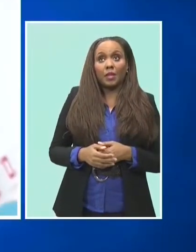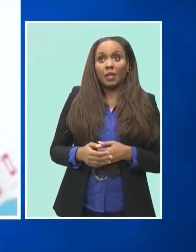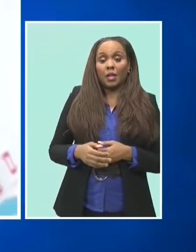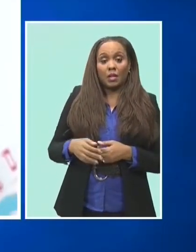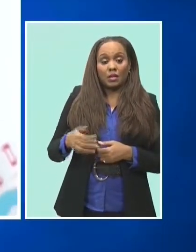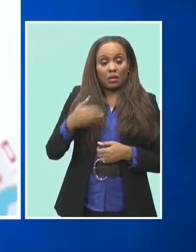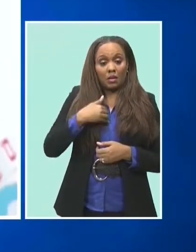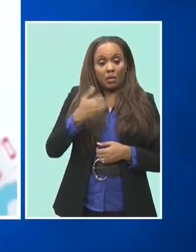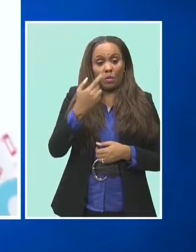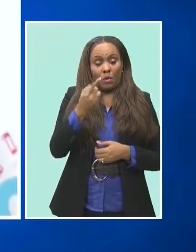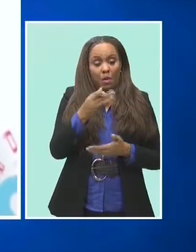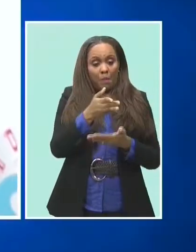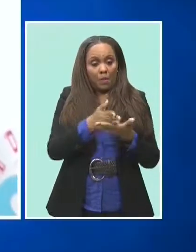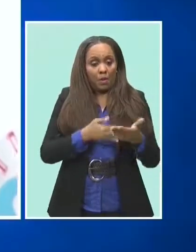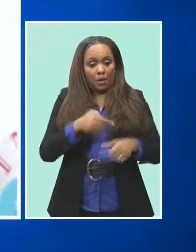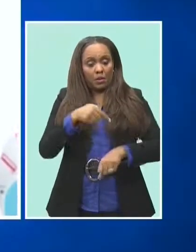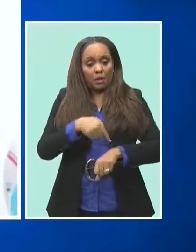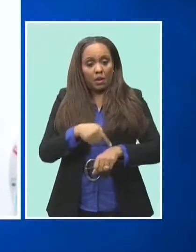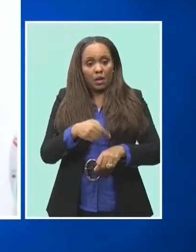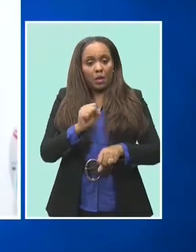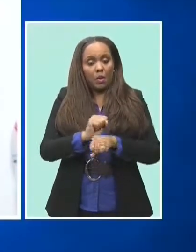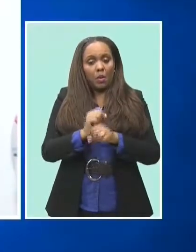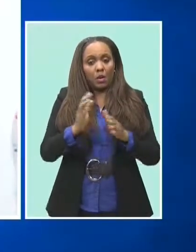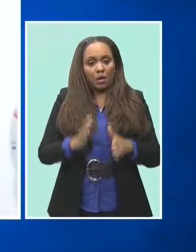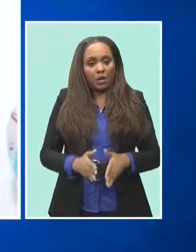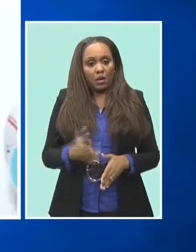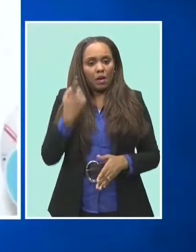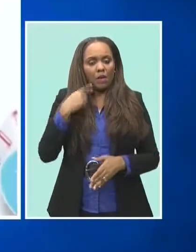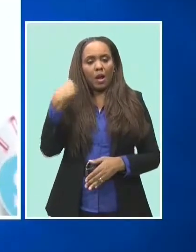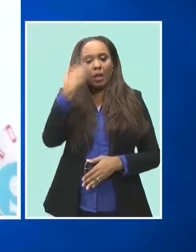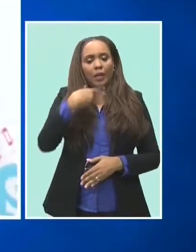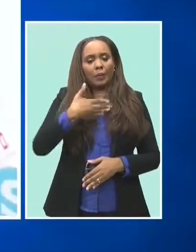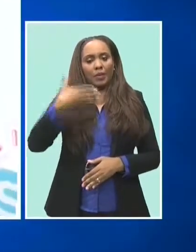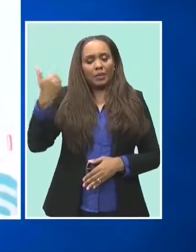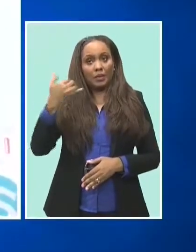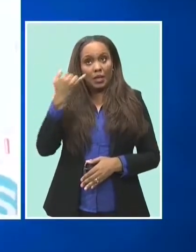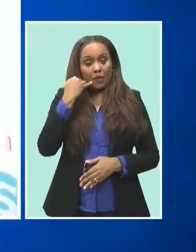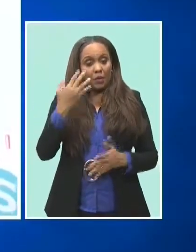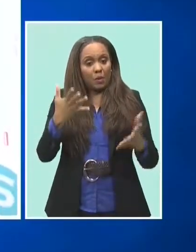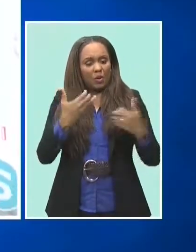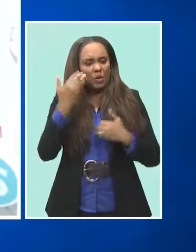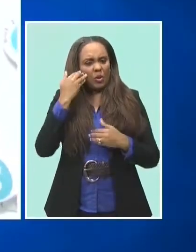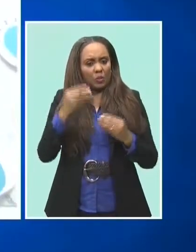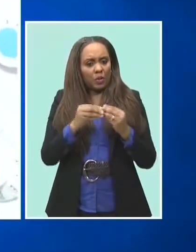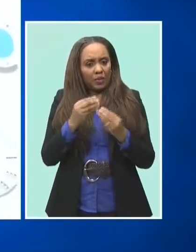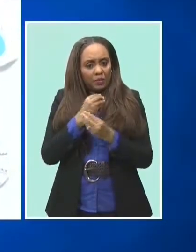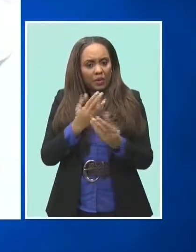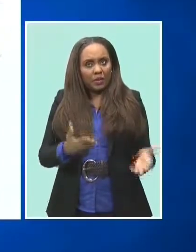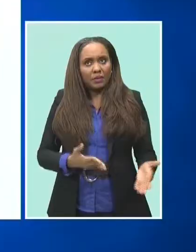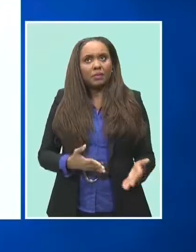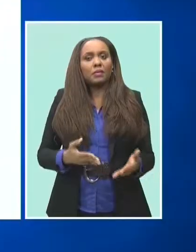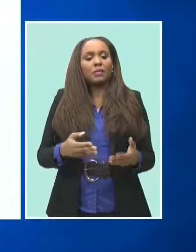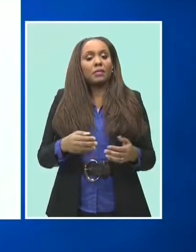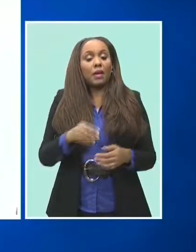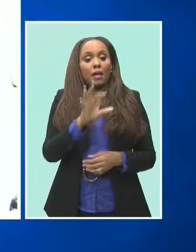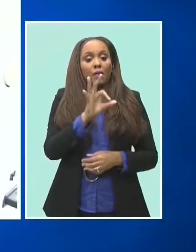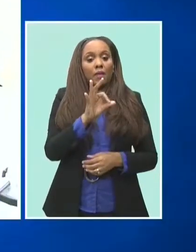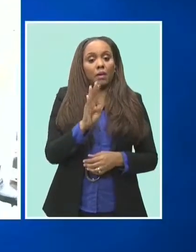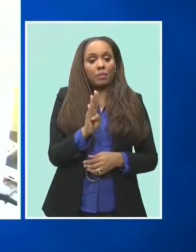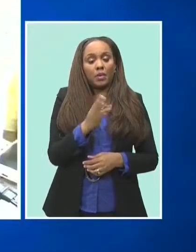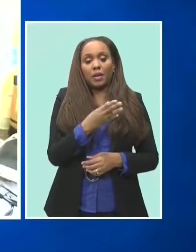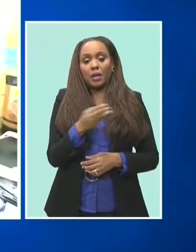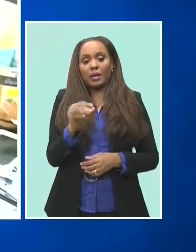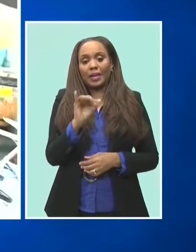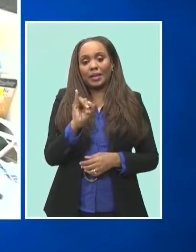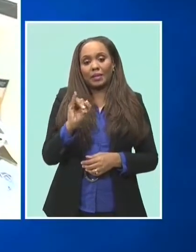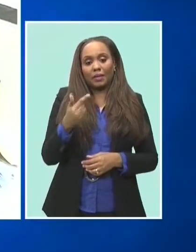assisting in making you look your best. And if you want to check out more from BU Designs, you can check them out on Facebook